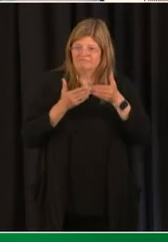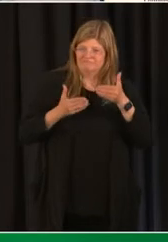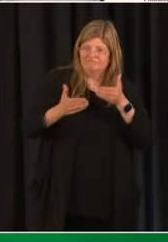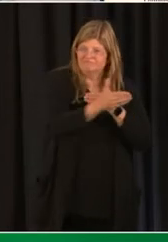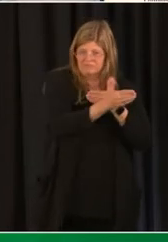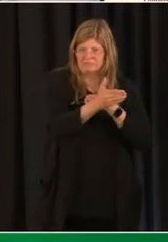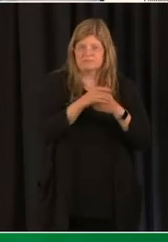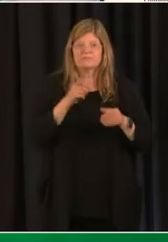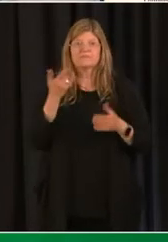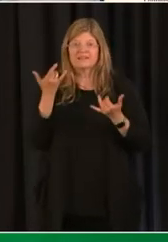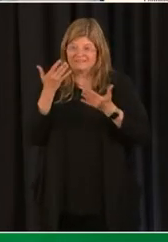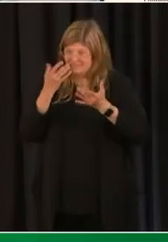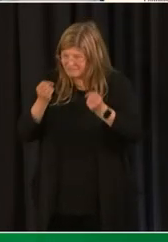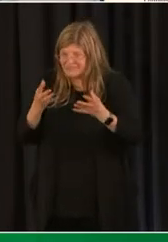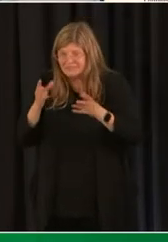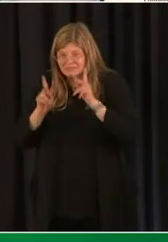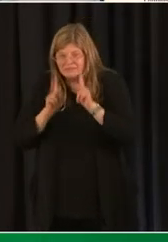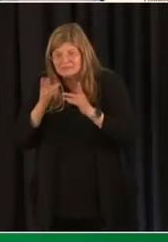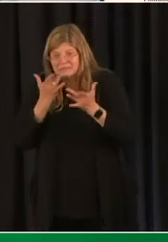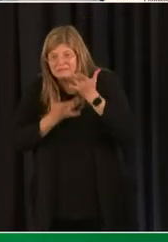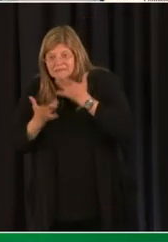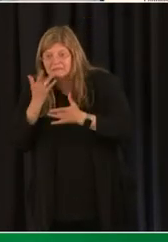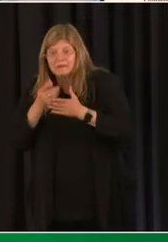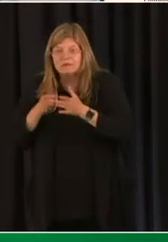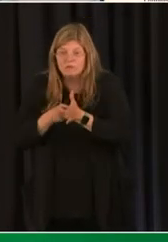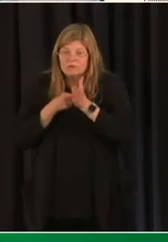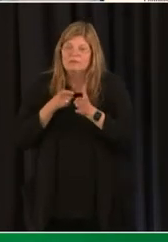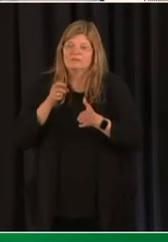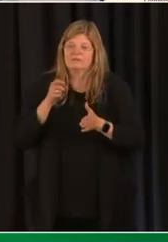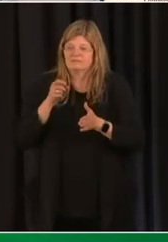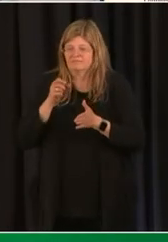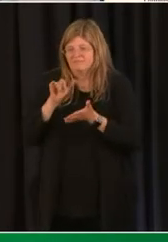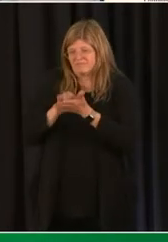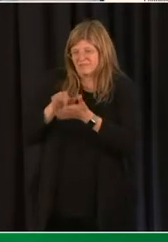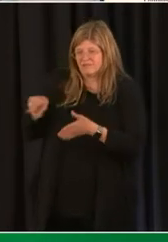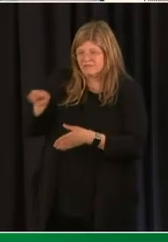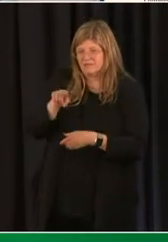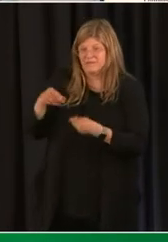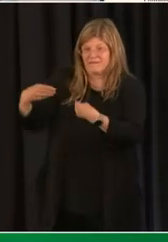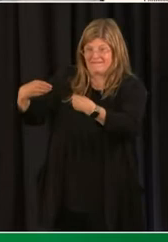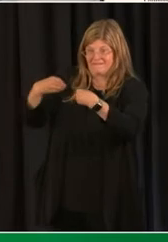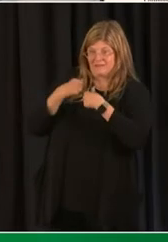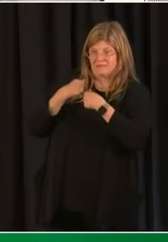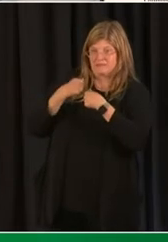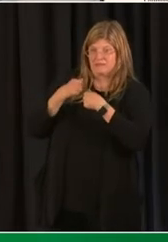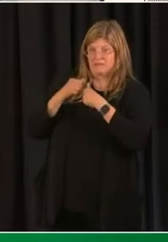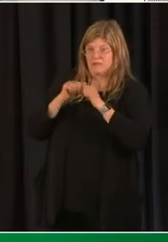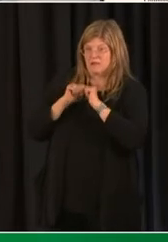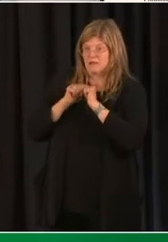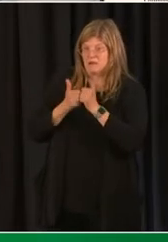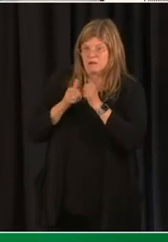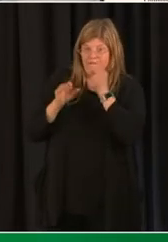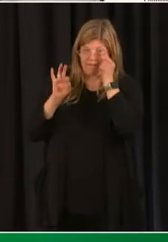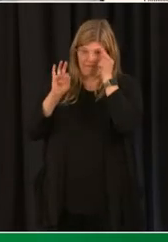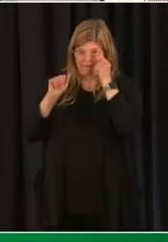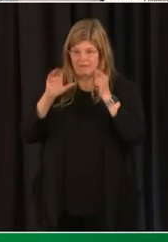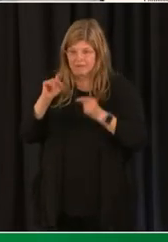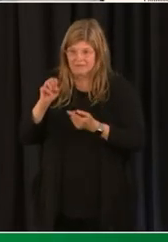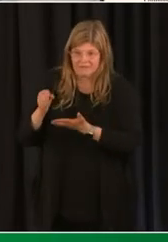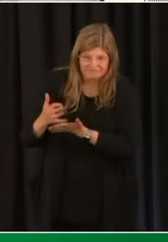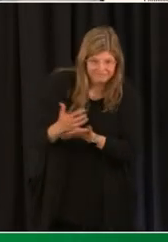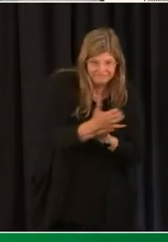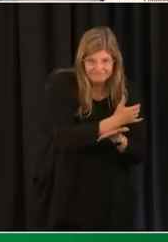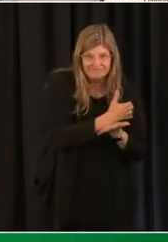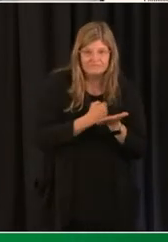to COVID-19, and required landlords to refund tenants fees collected for amenities